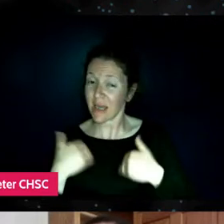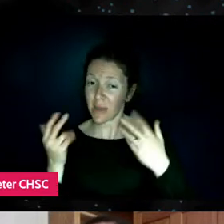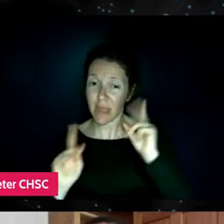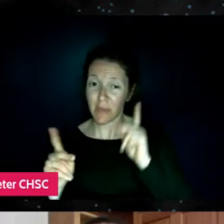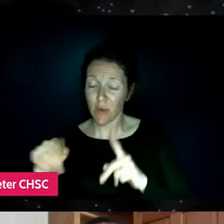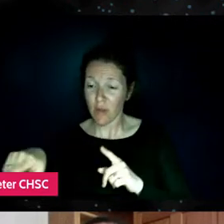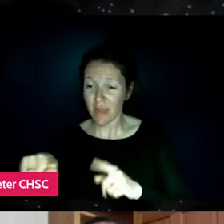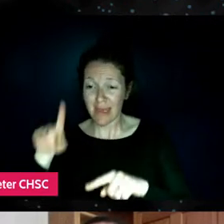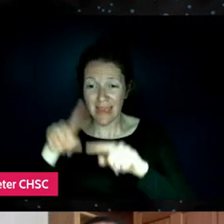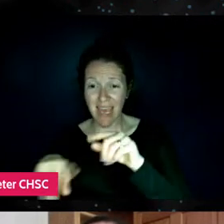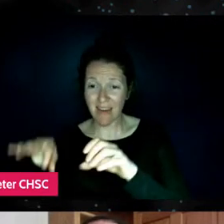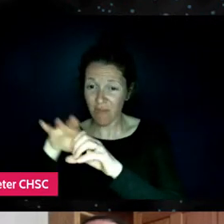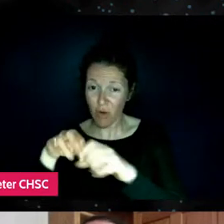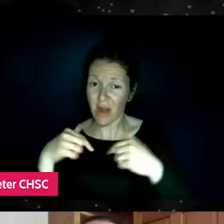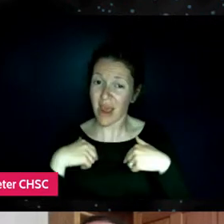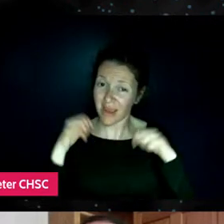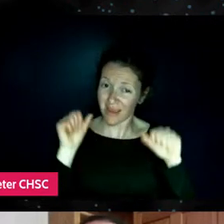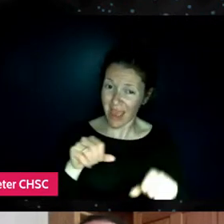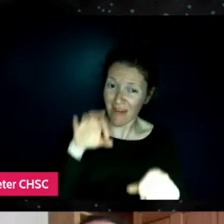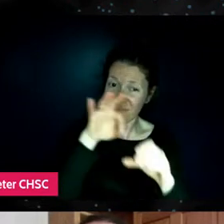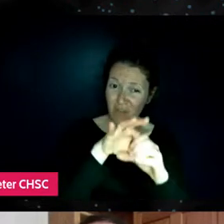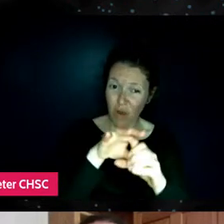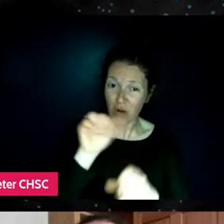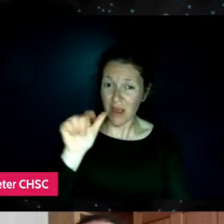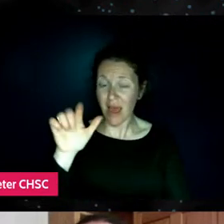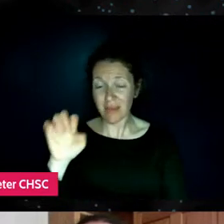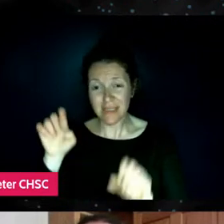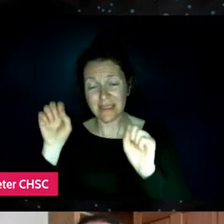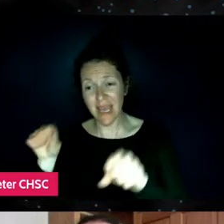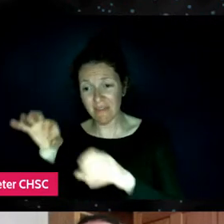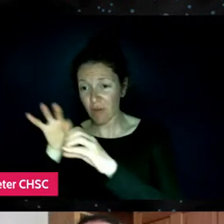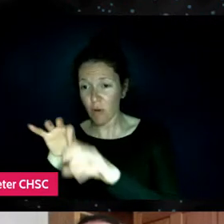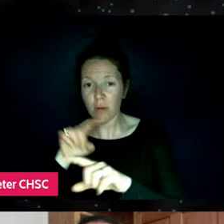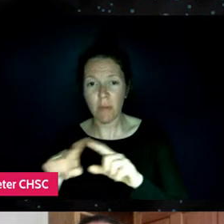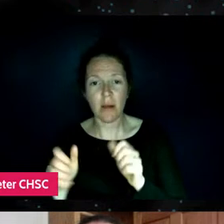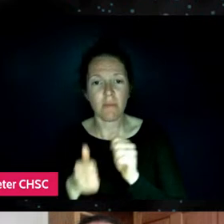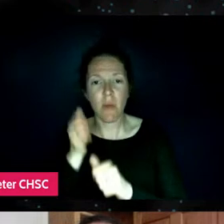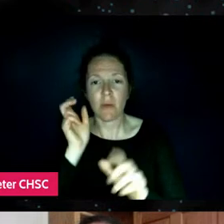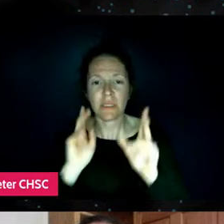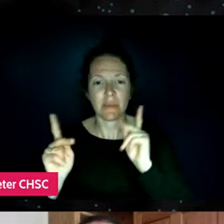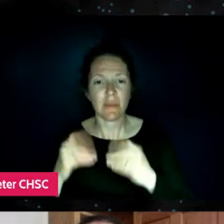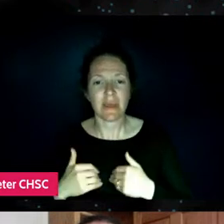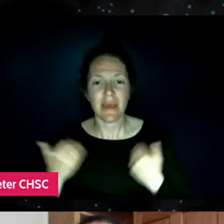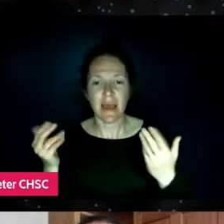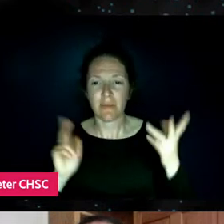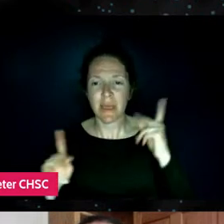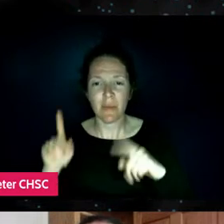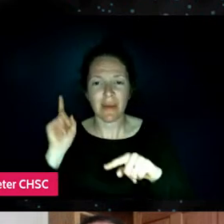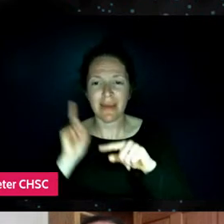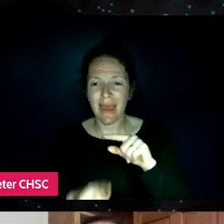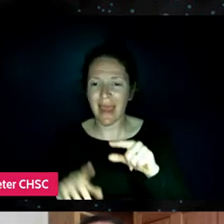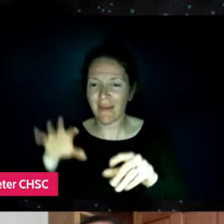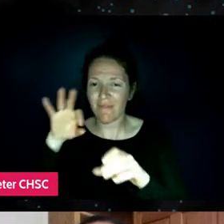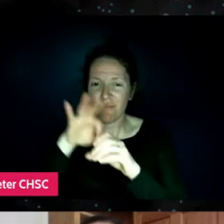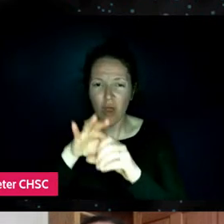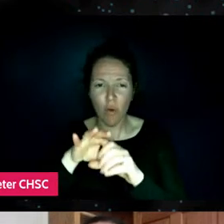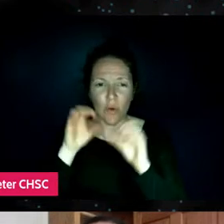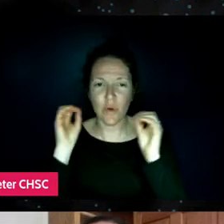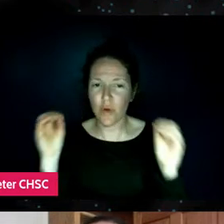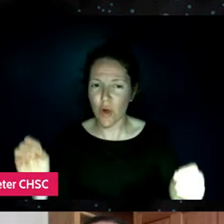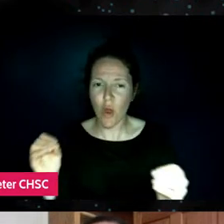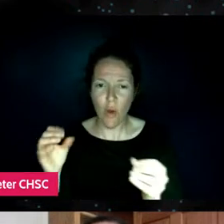vote, but there are, you know, most of the plaintiffs in this case cannot vote. They have no say and no power in terms of, you